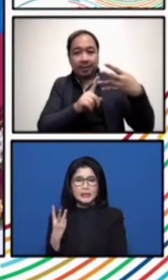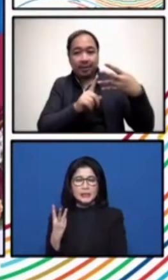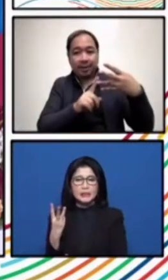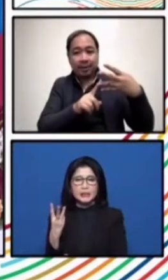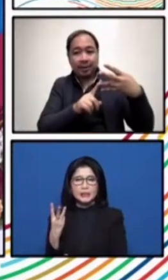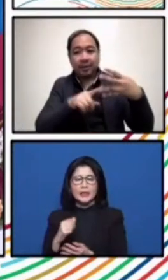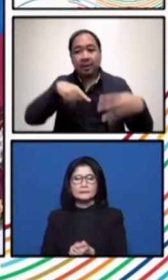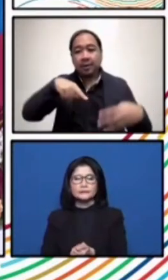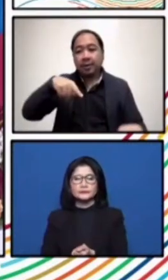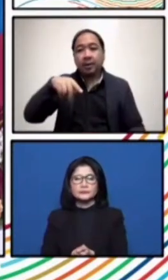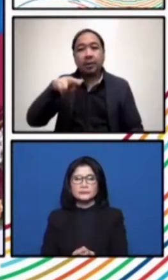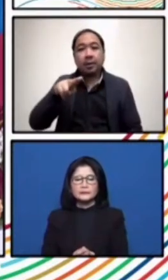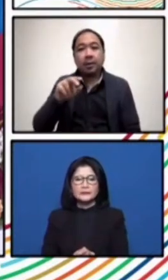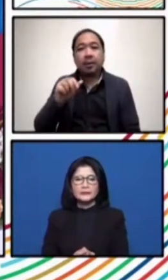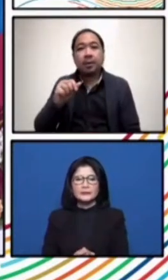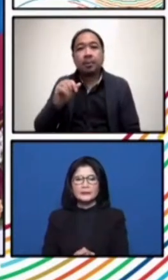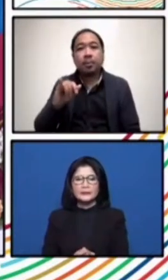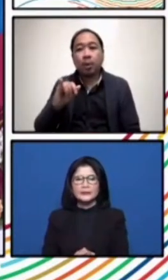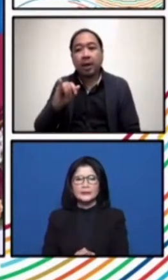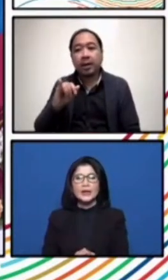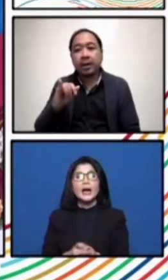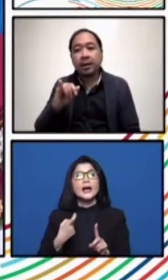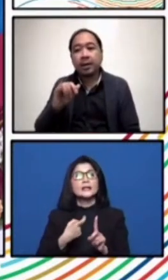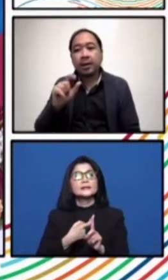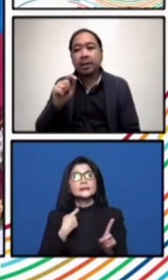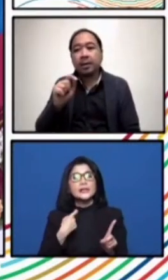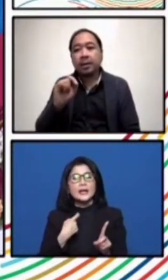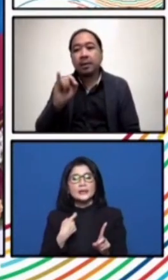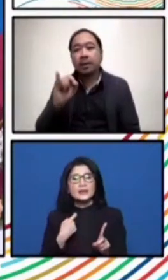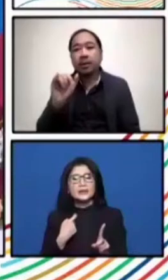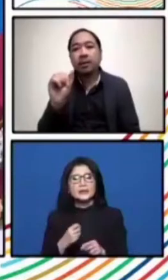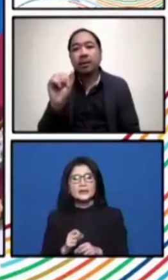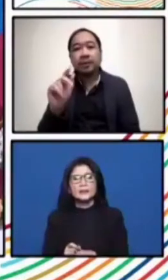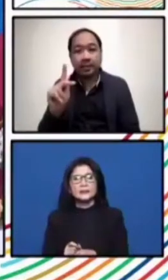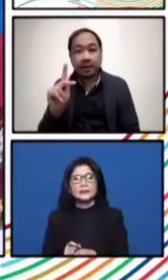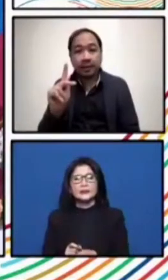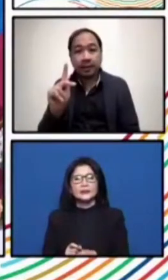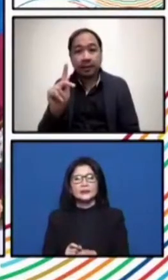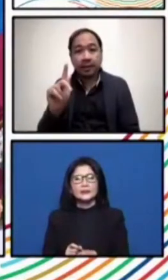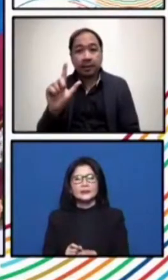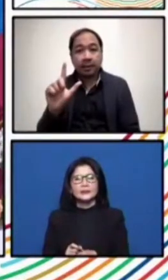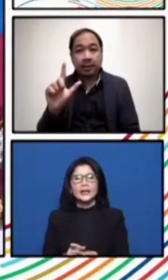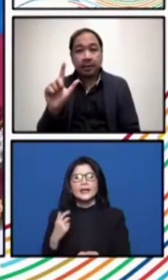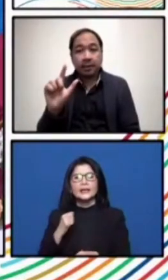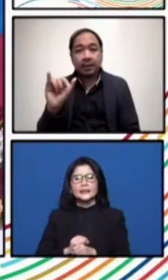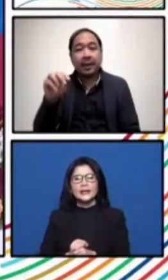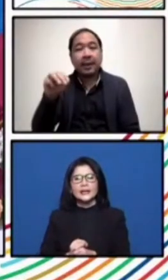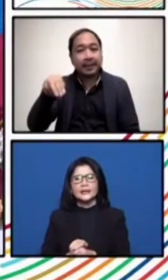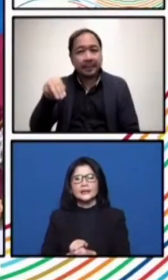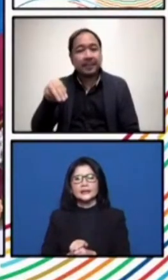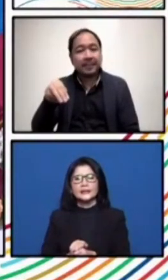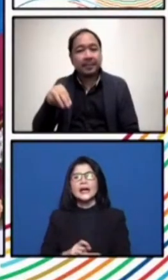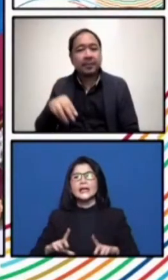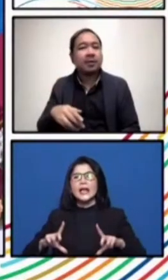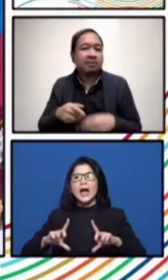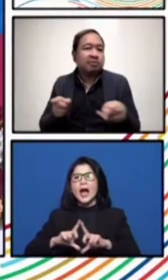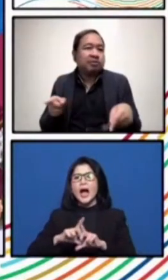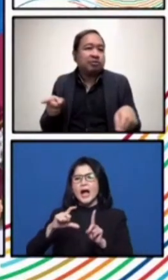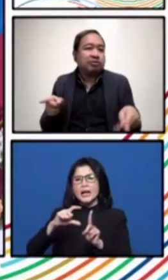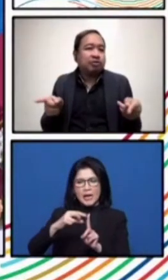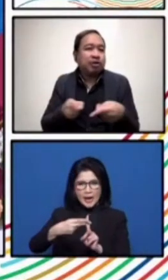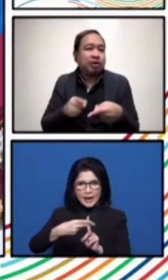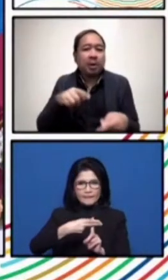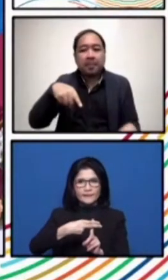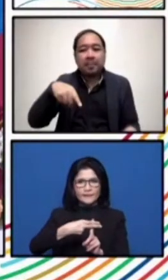Kia Lim from Singapore Mr pity Lim is a